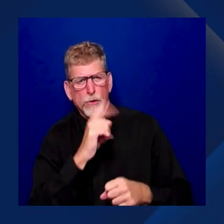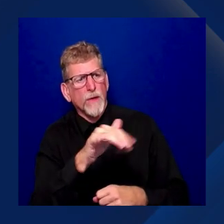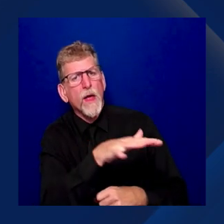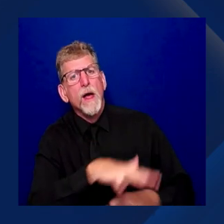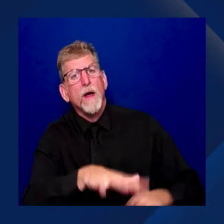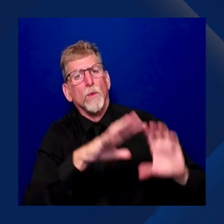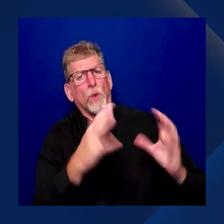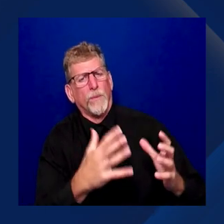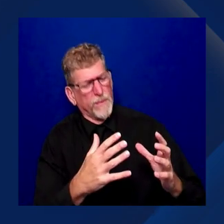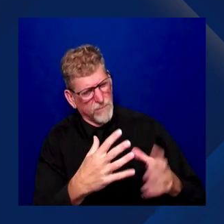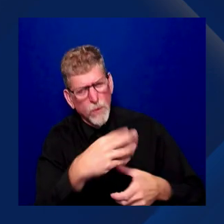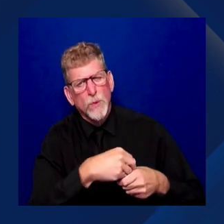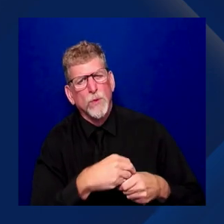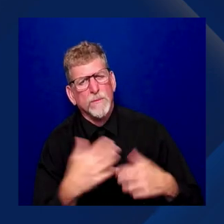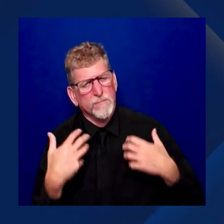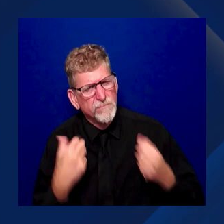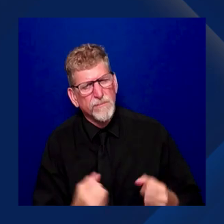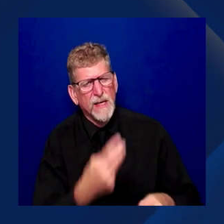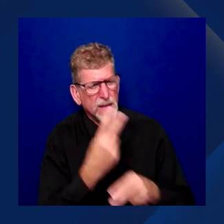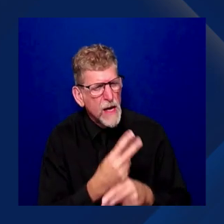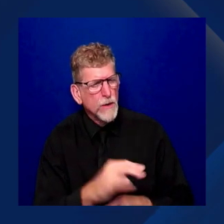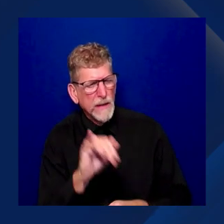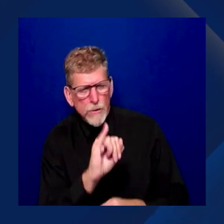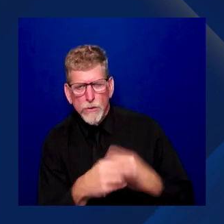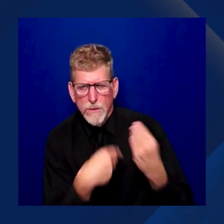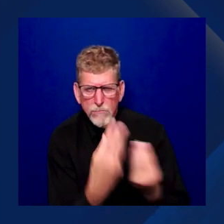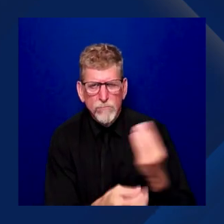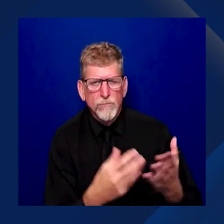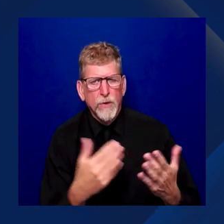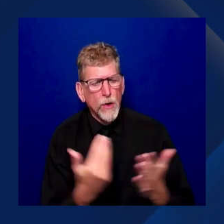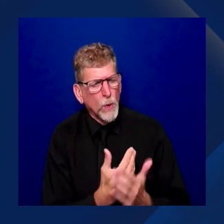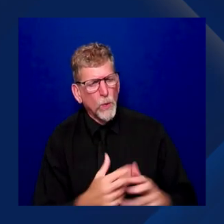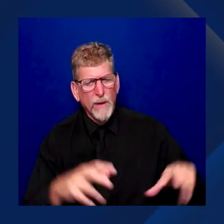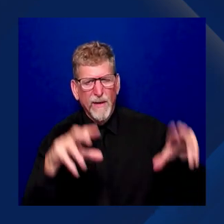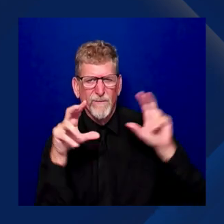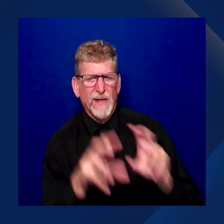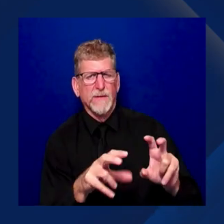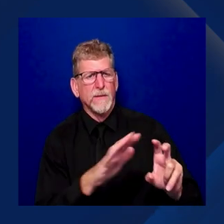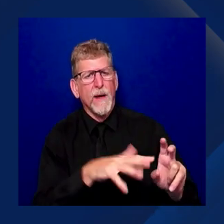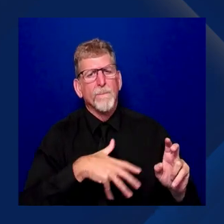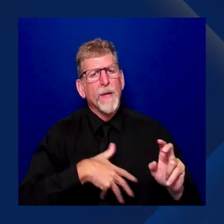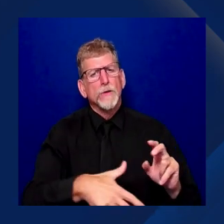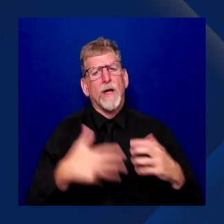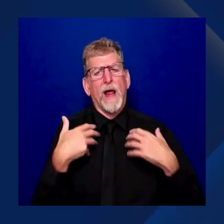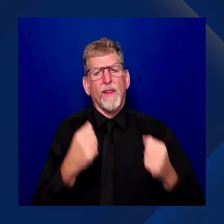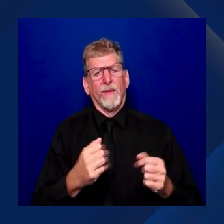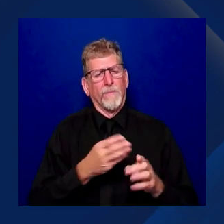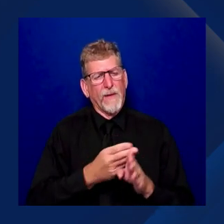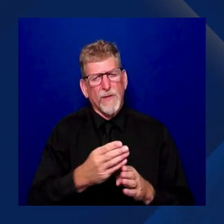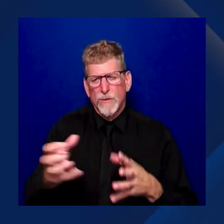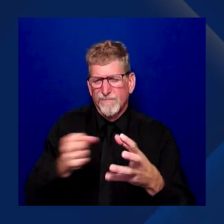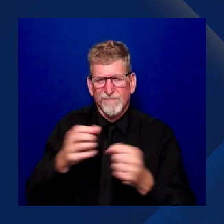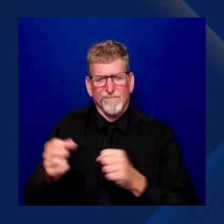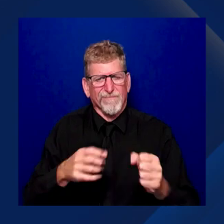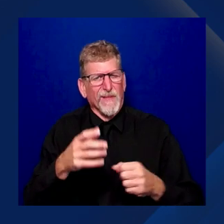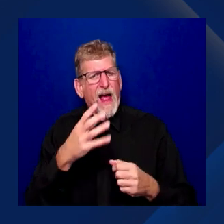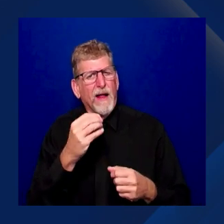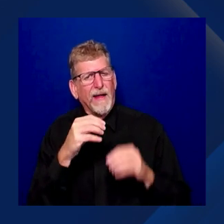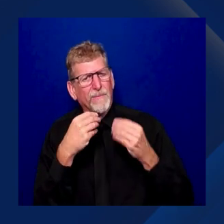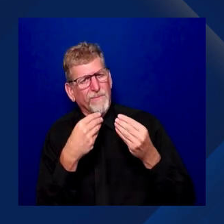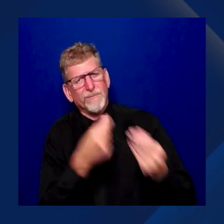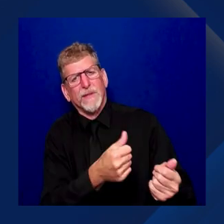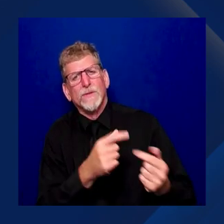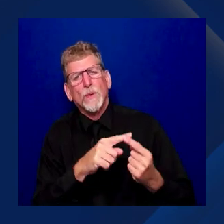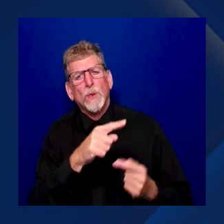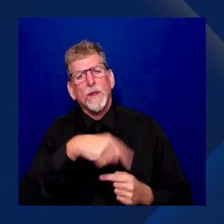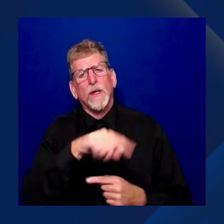maternal health workforce, and funding for the Office of Minority Health. It is my hope that this panel sheds light